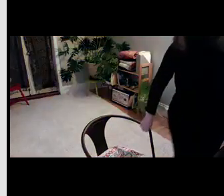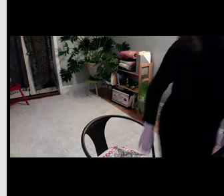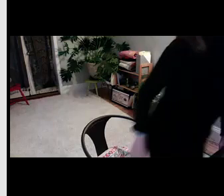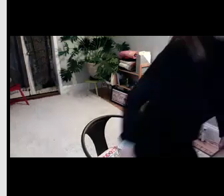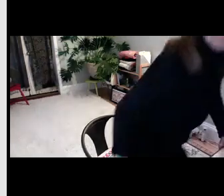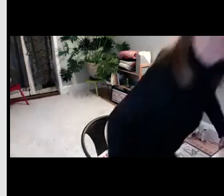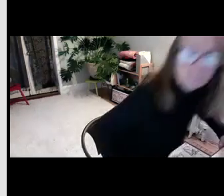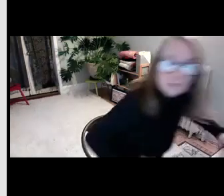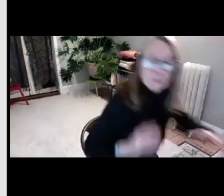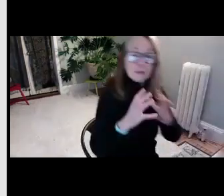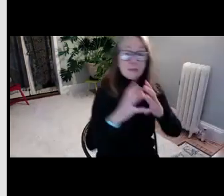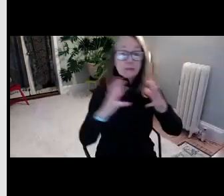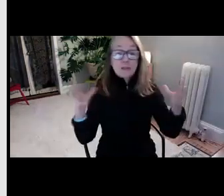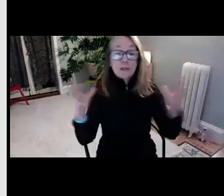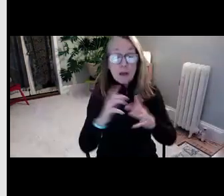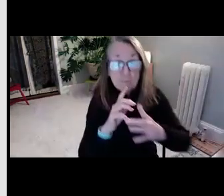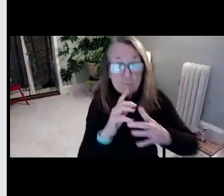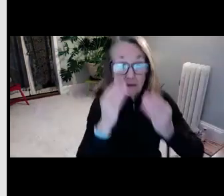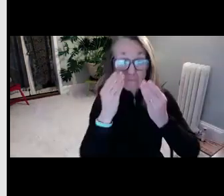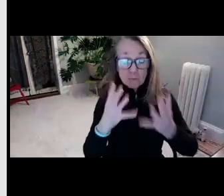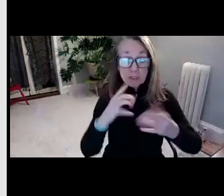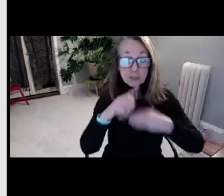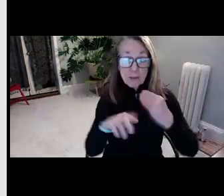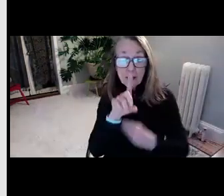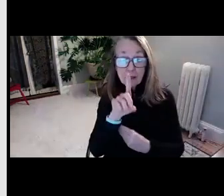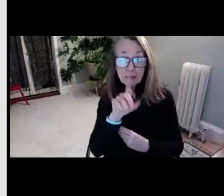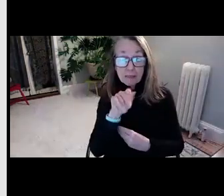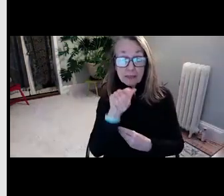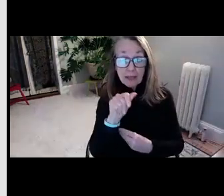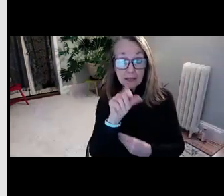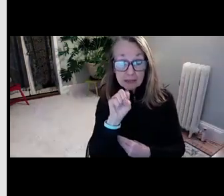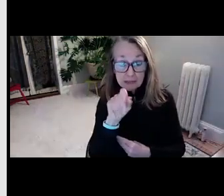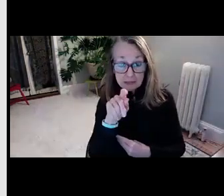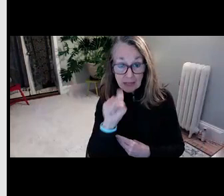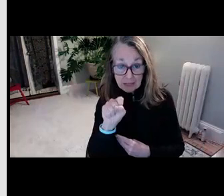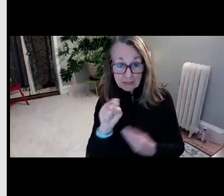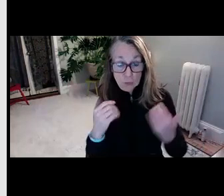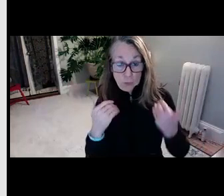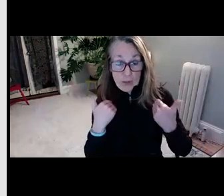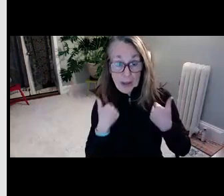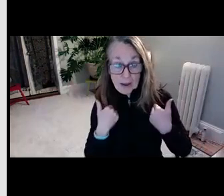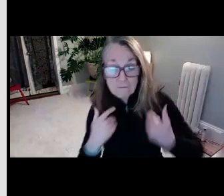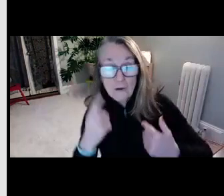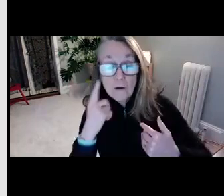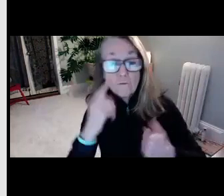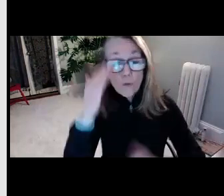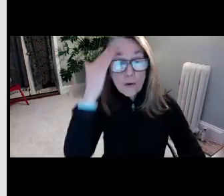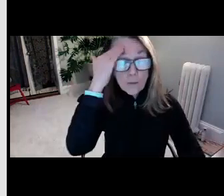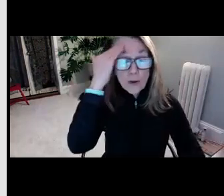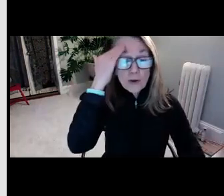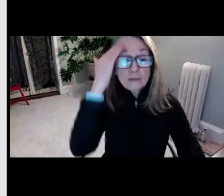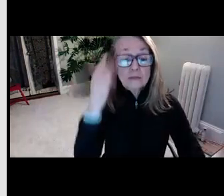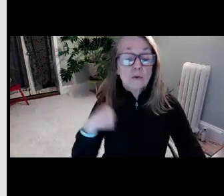there's a lot of detail here about the data sets that we currently hold. For awareness, we are